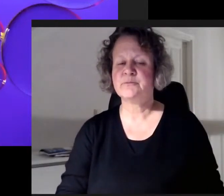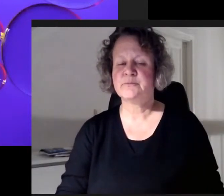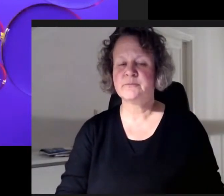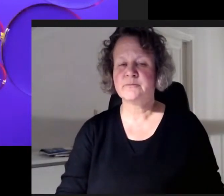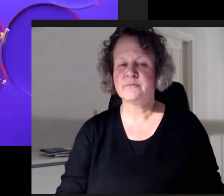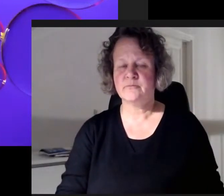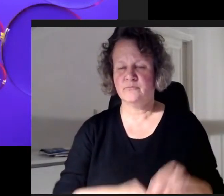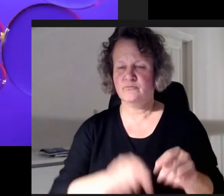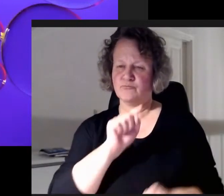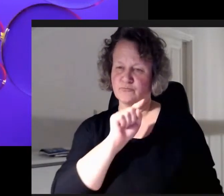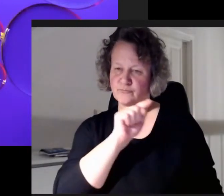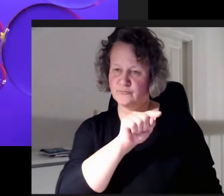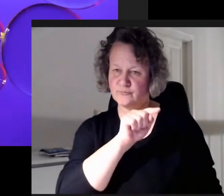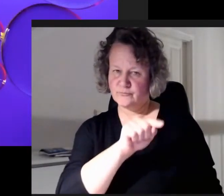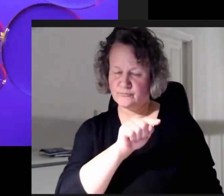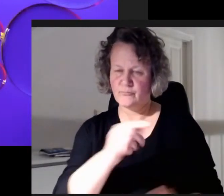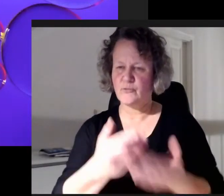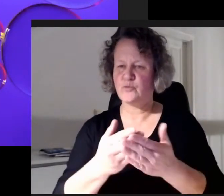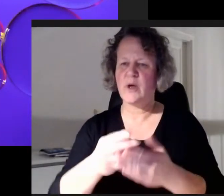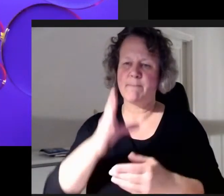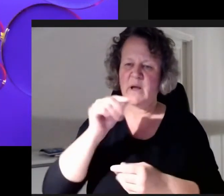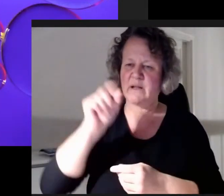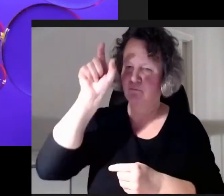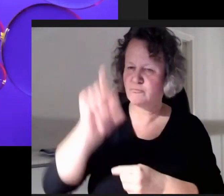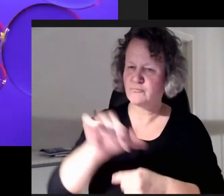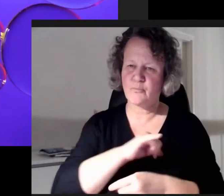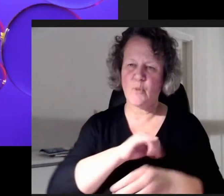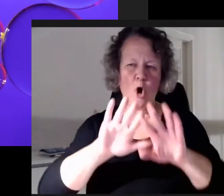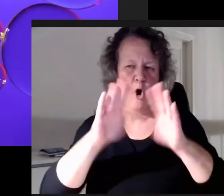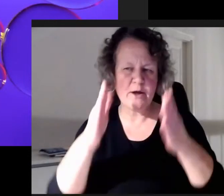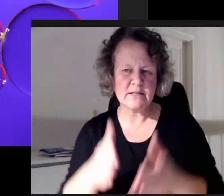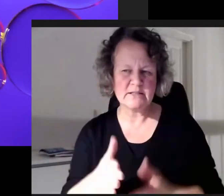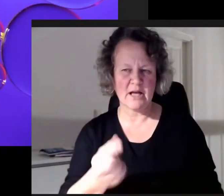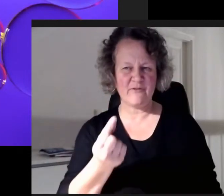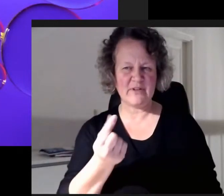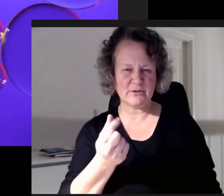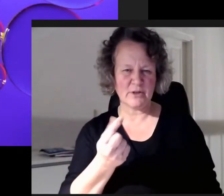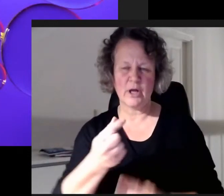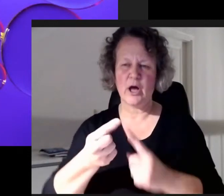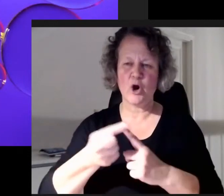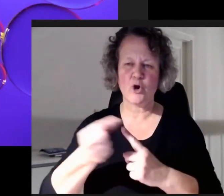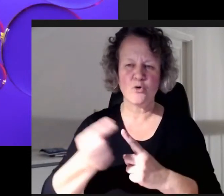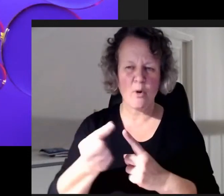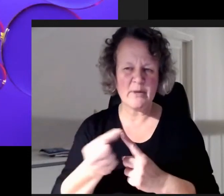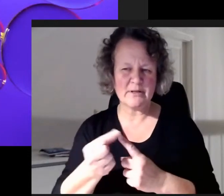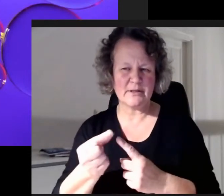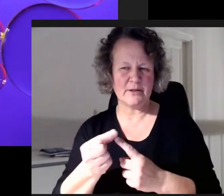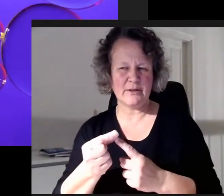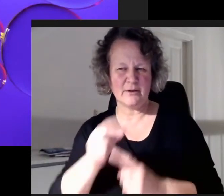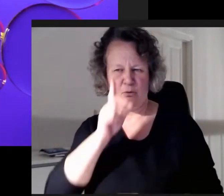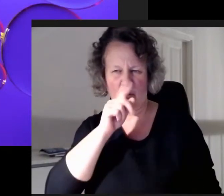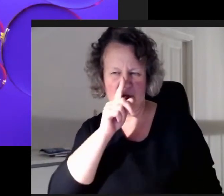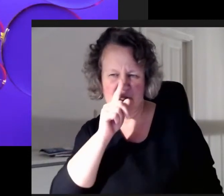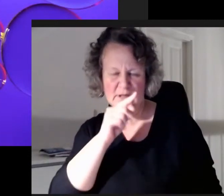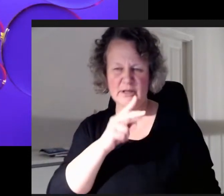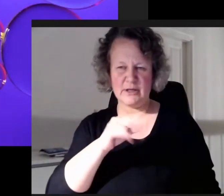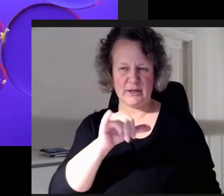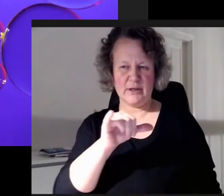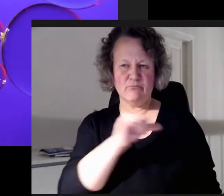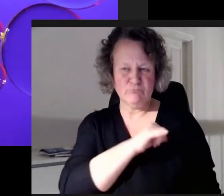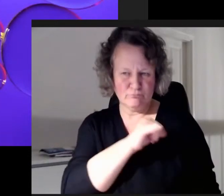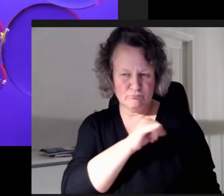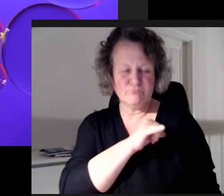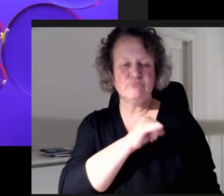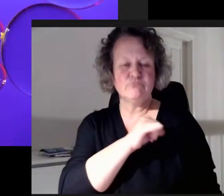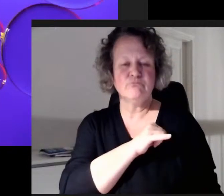explanation, but you have somebody who is interested in houses and finances. We have the comedy as a